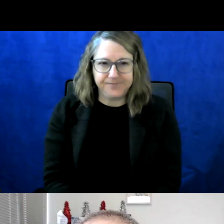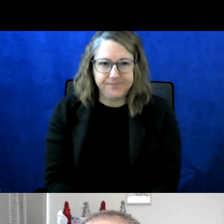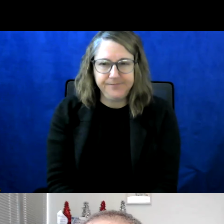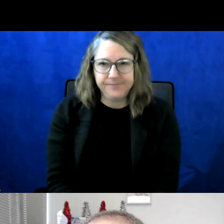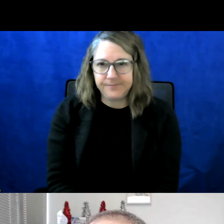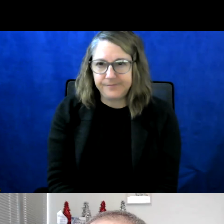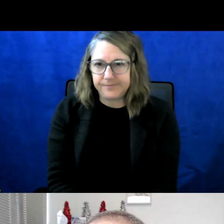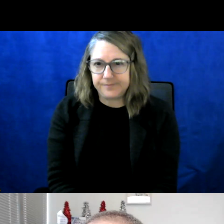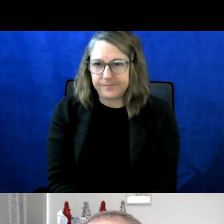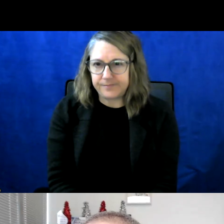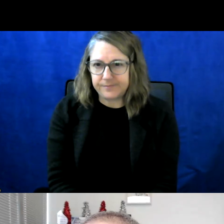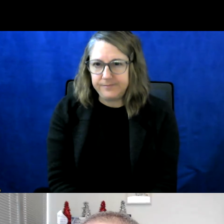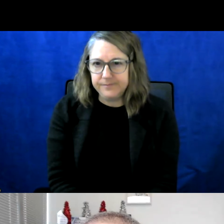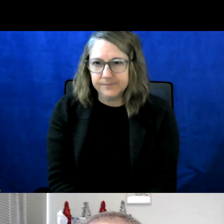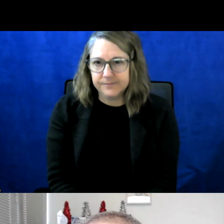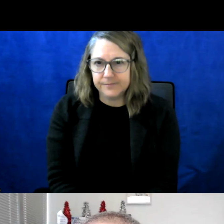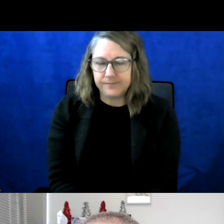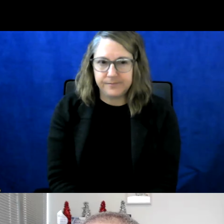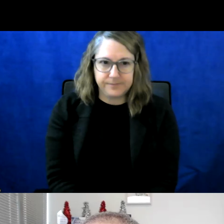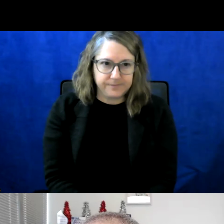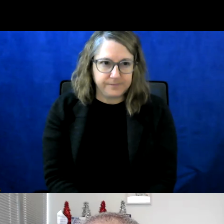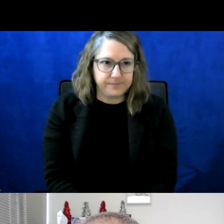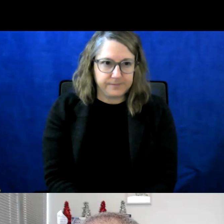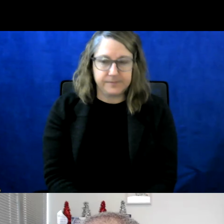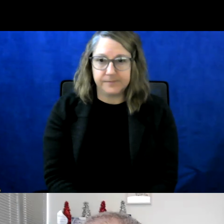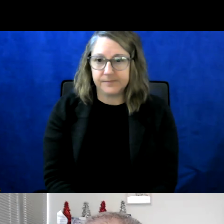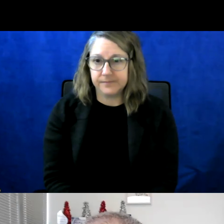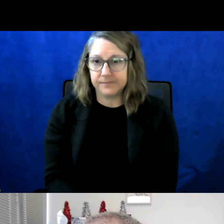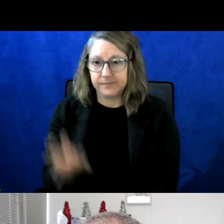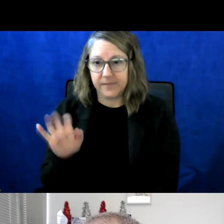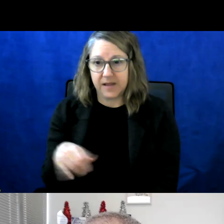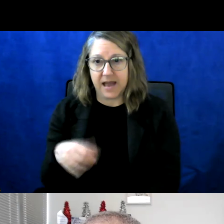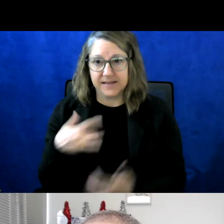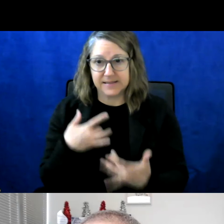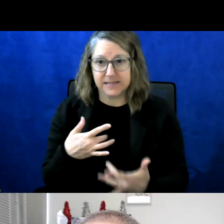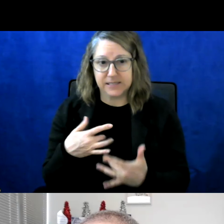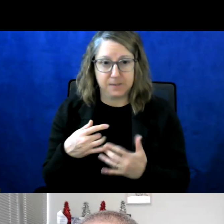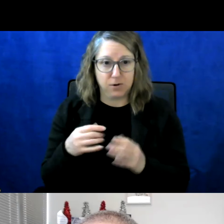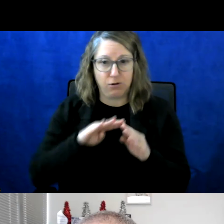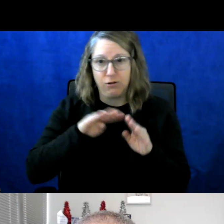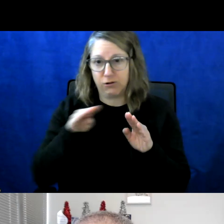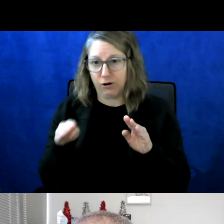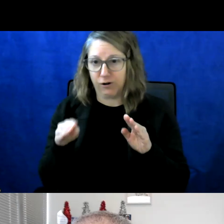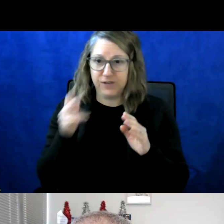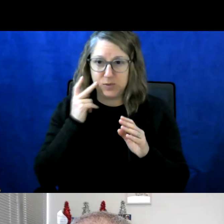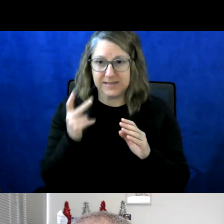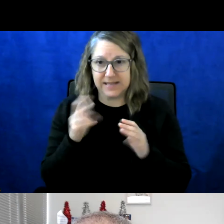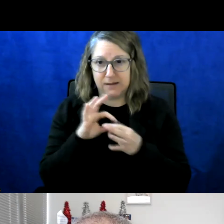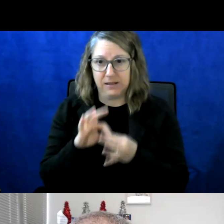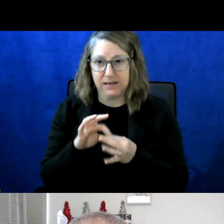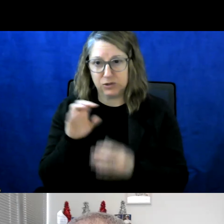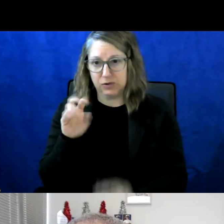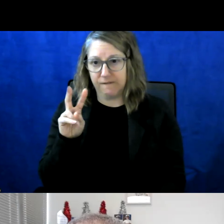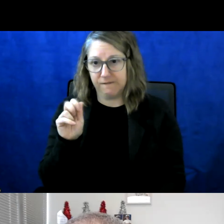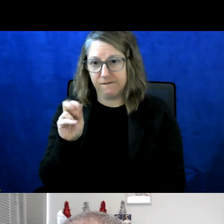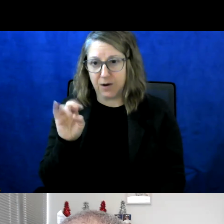This is the usual curve that people show about the variants. So we continue to have the Omicron variant,